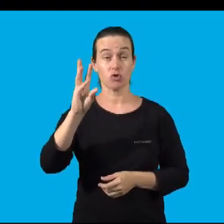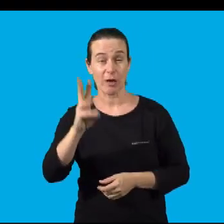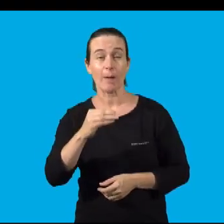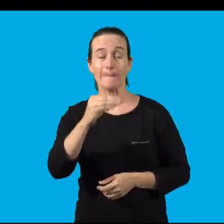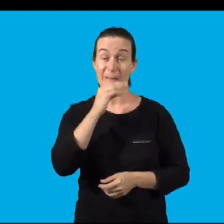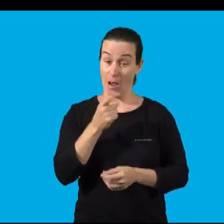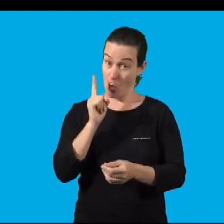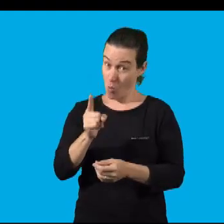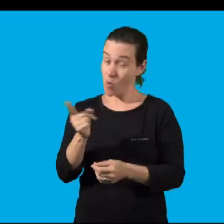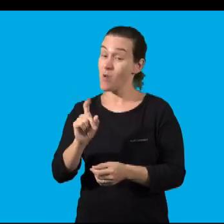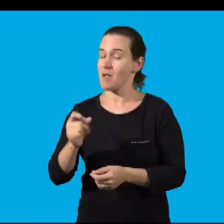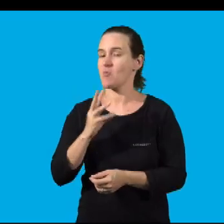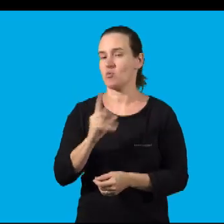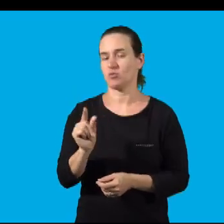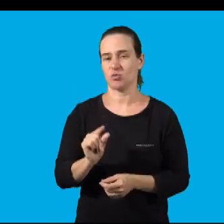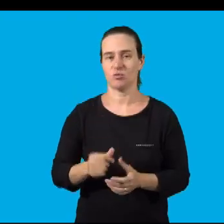in the play.